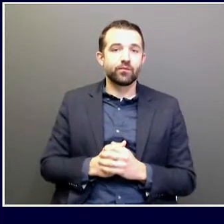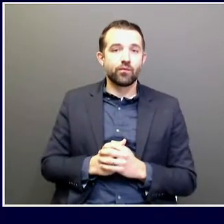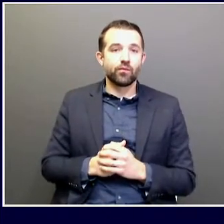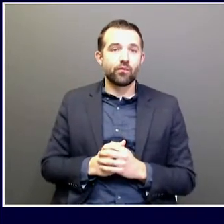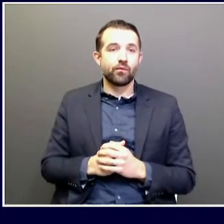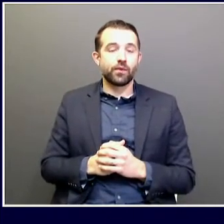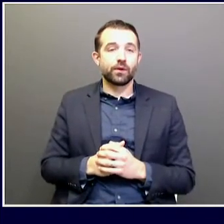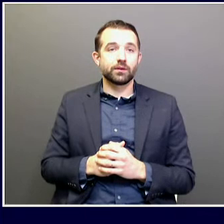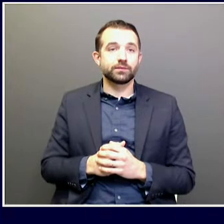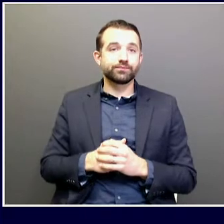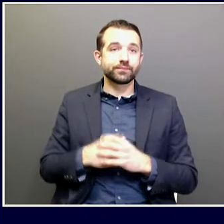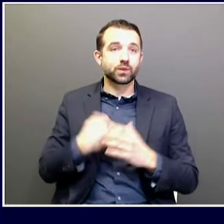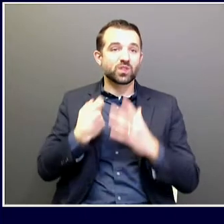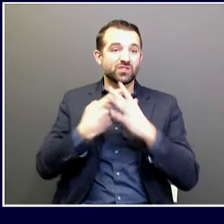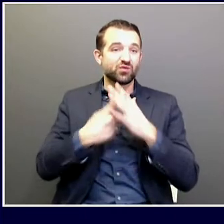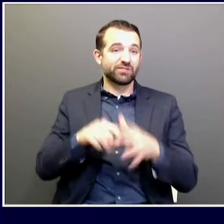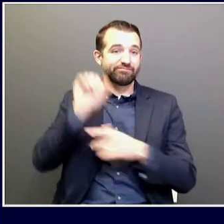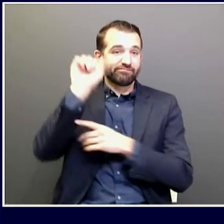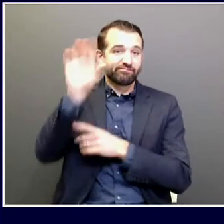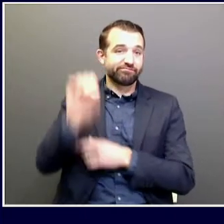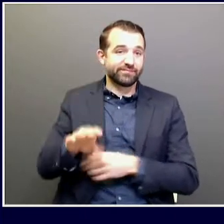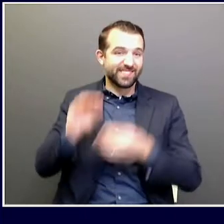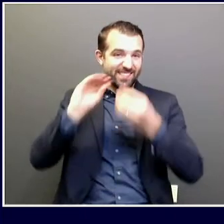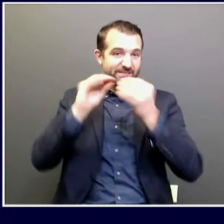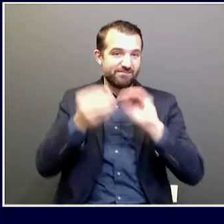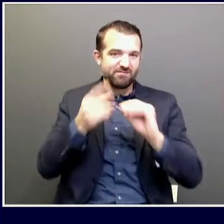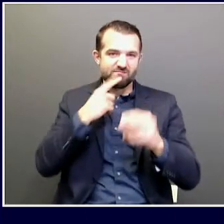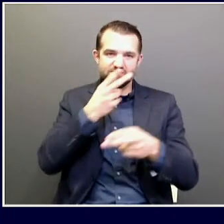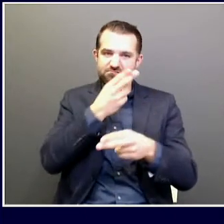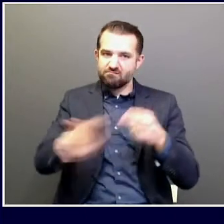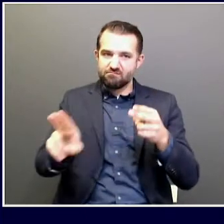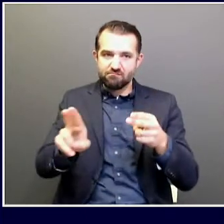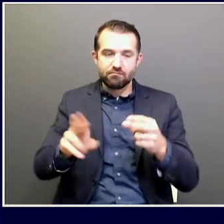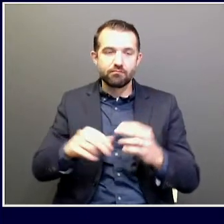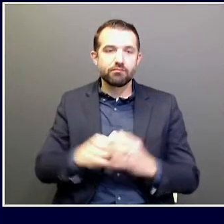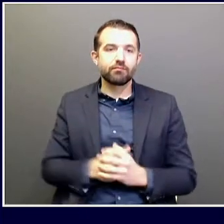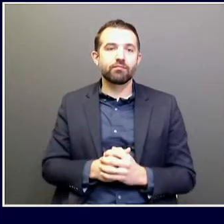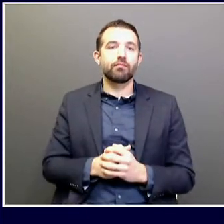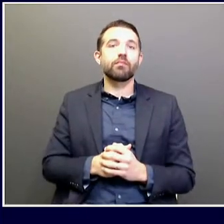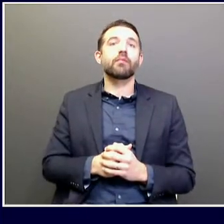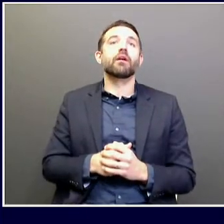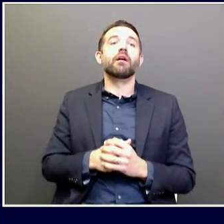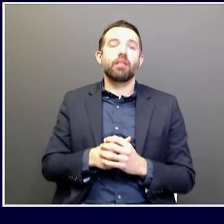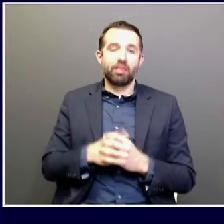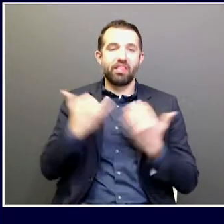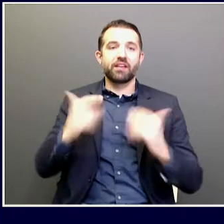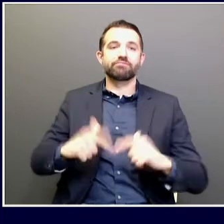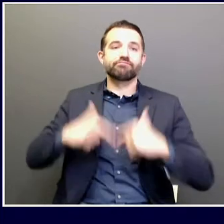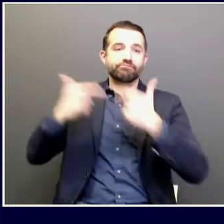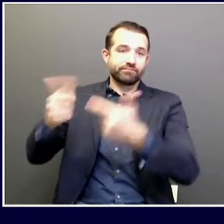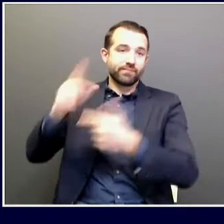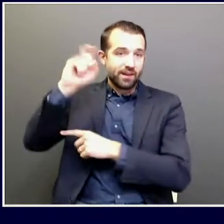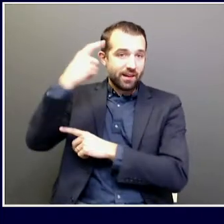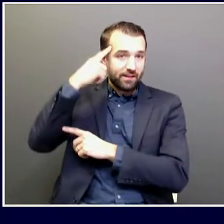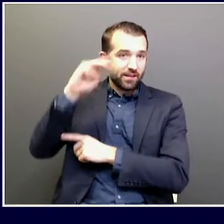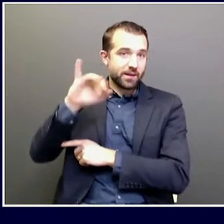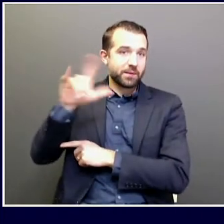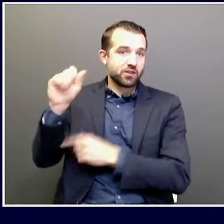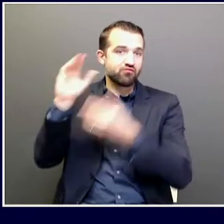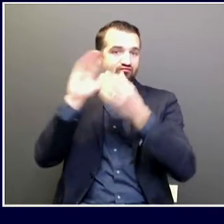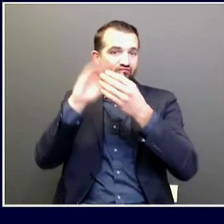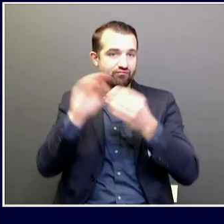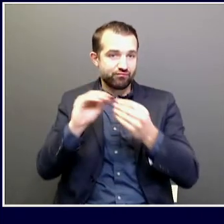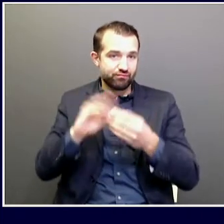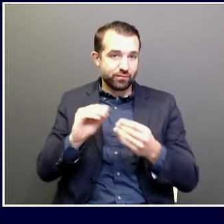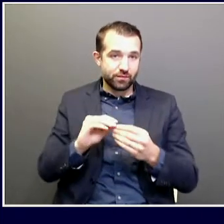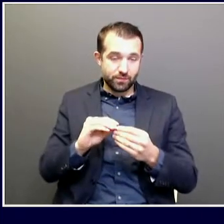by providing a short epidemiological and public health update before turning things over to Governor Mills. We